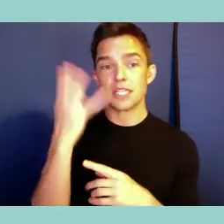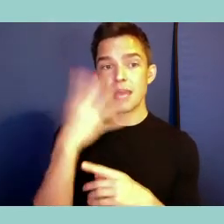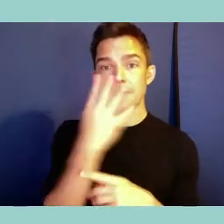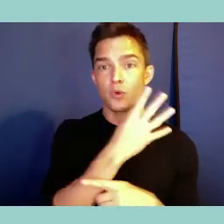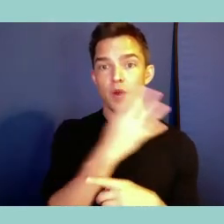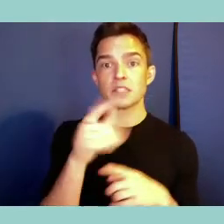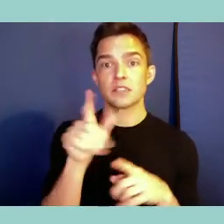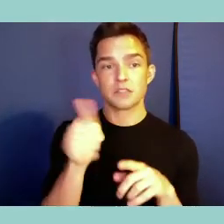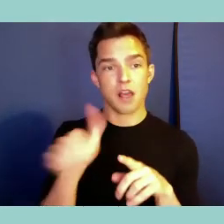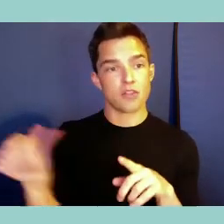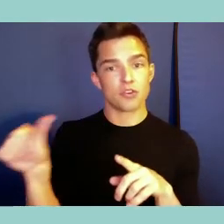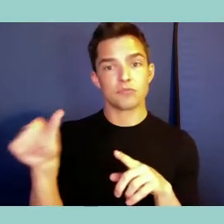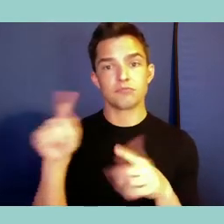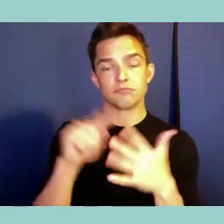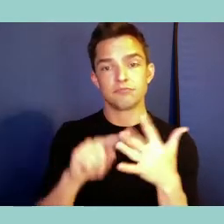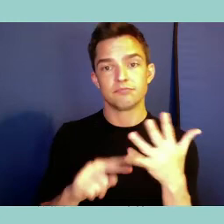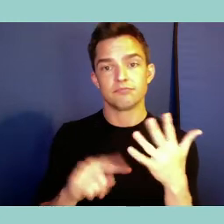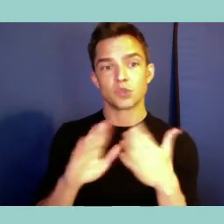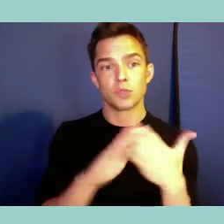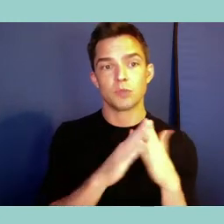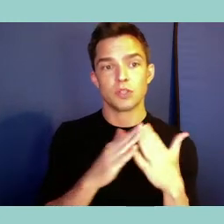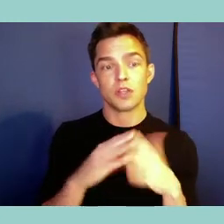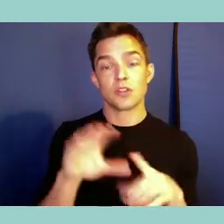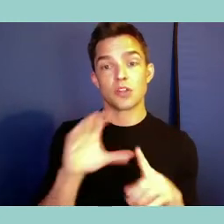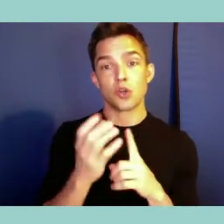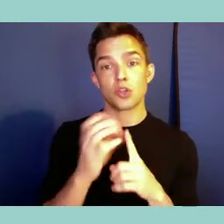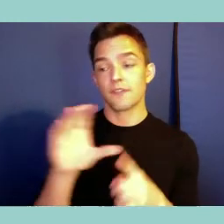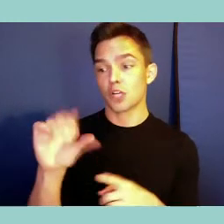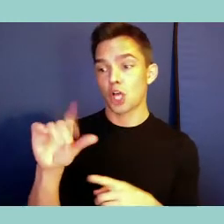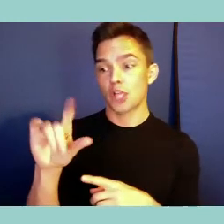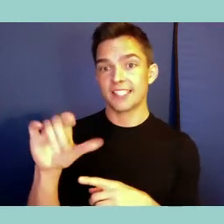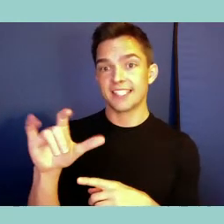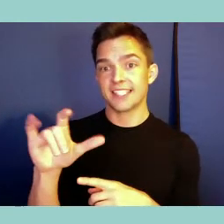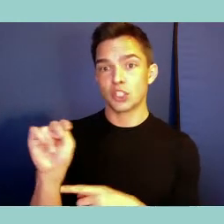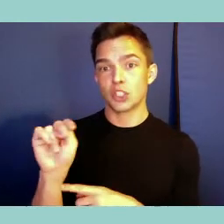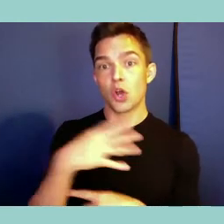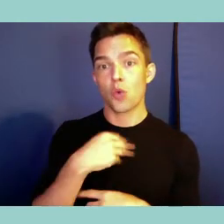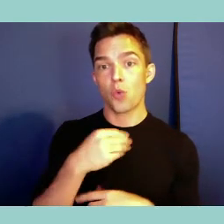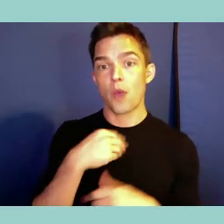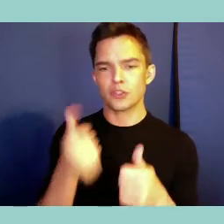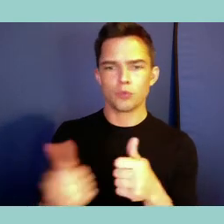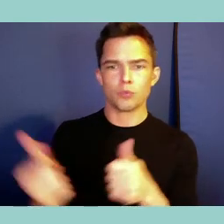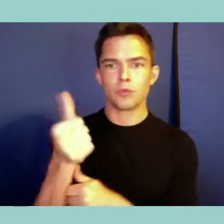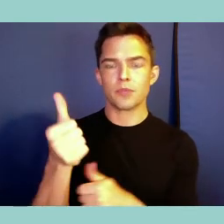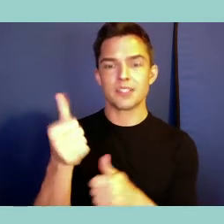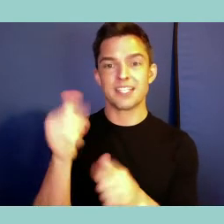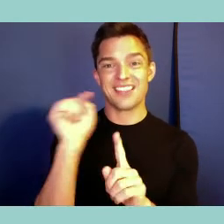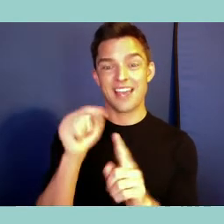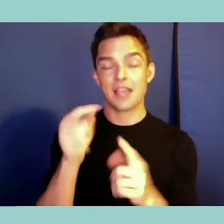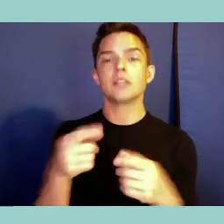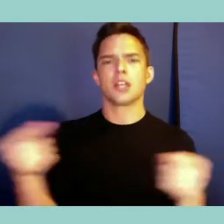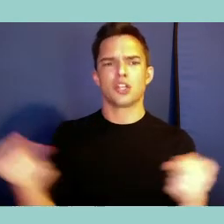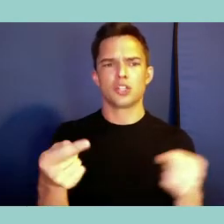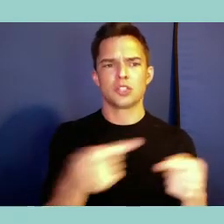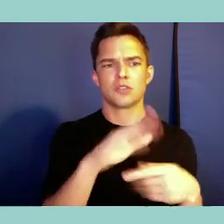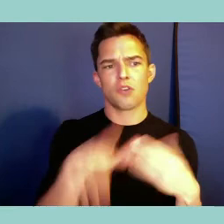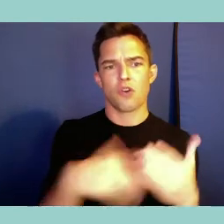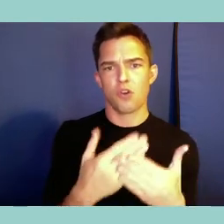color, and immigrant and other communities, the culture of colonization and white supremacy that injures us